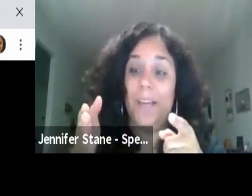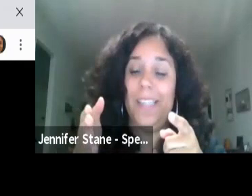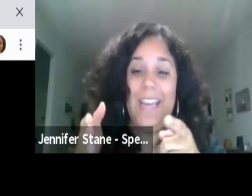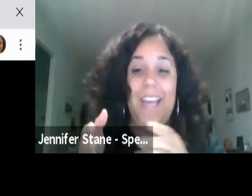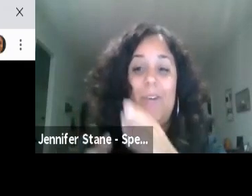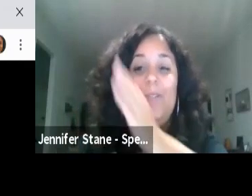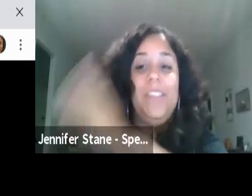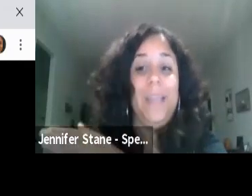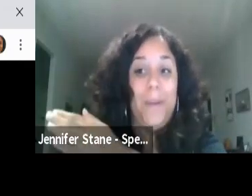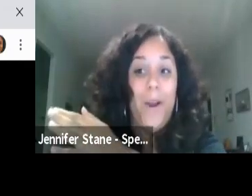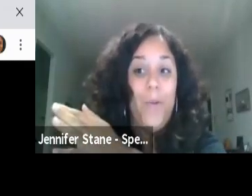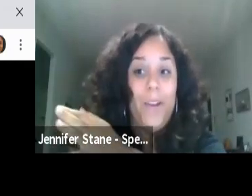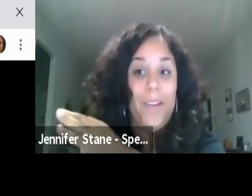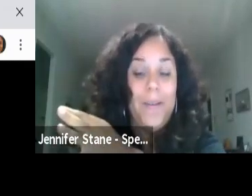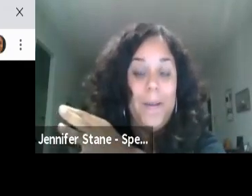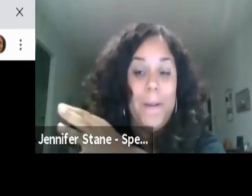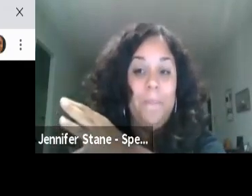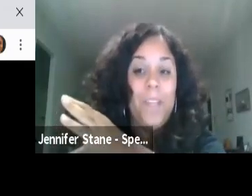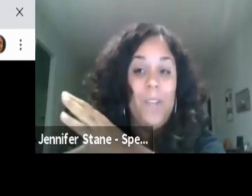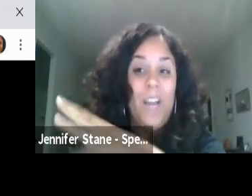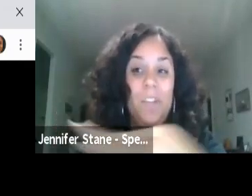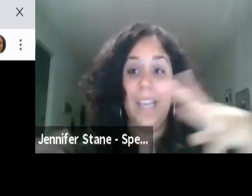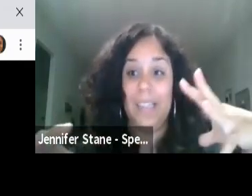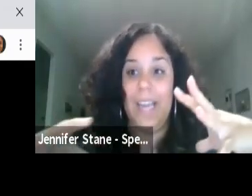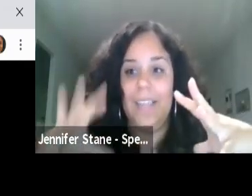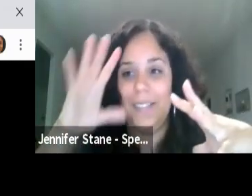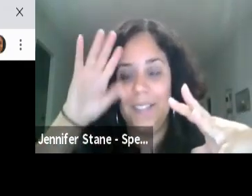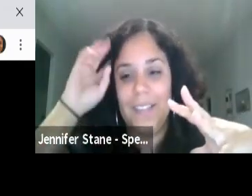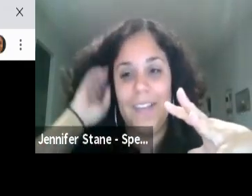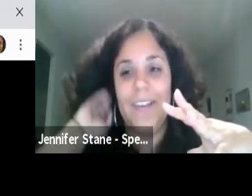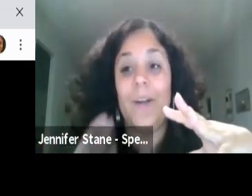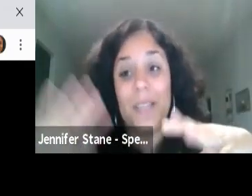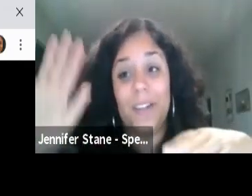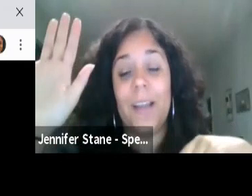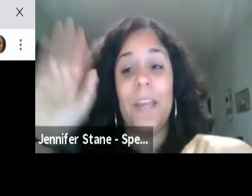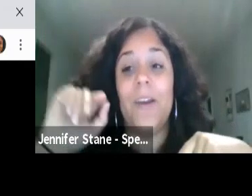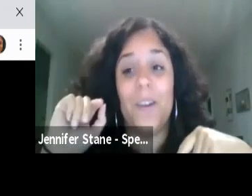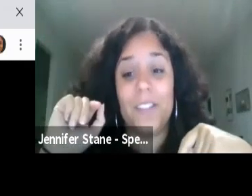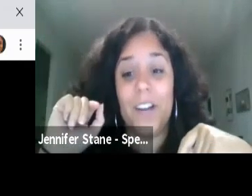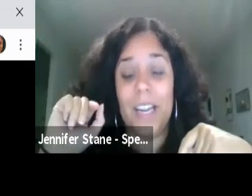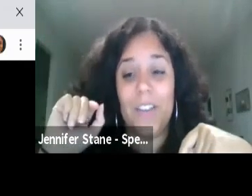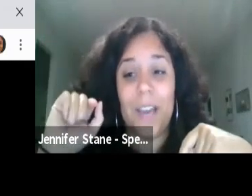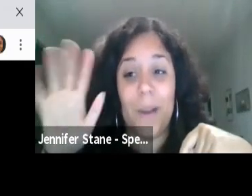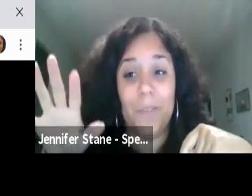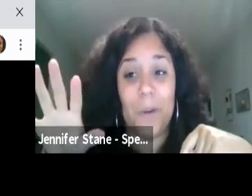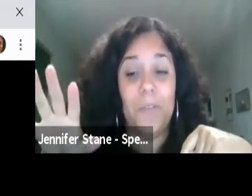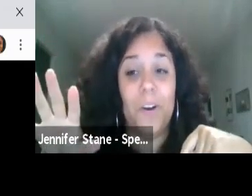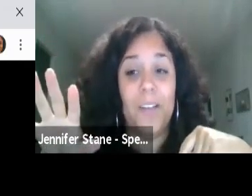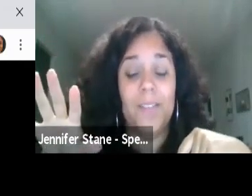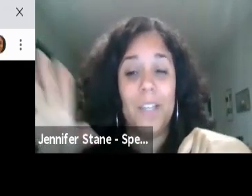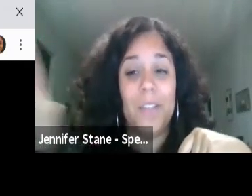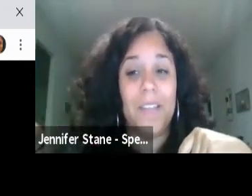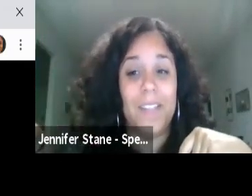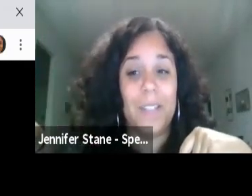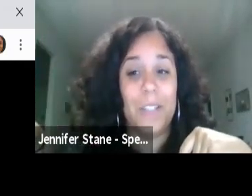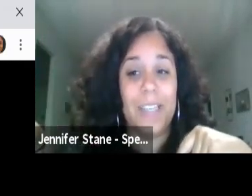sip a tea or you sip a Coke, right? And you get like, y'all don't play, y'all like me. Y'all go to Sonic and get that Route 44